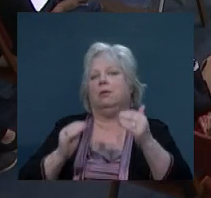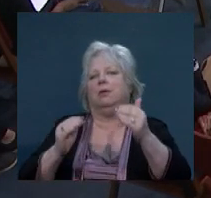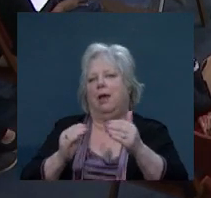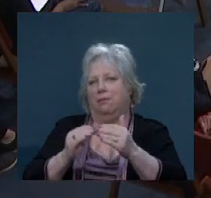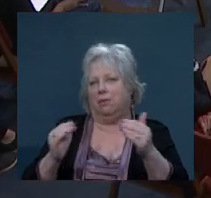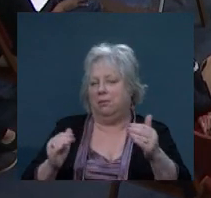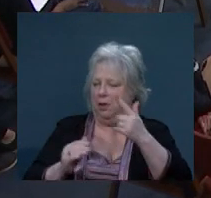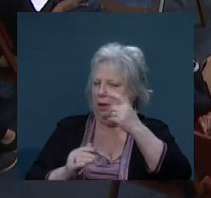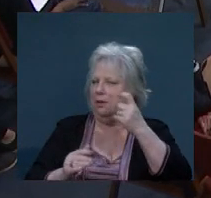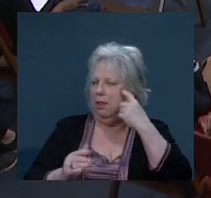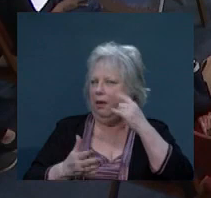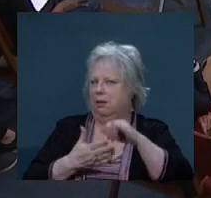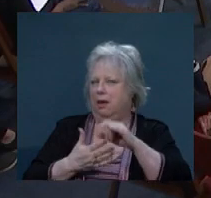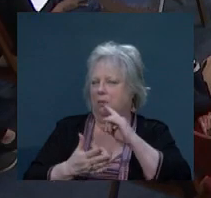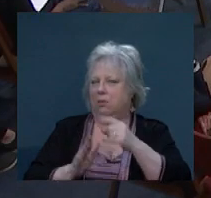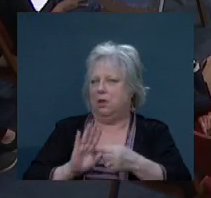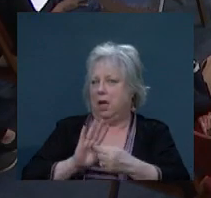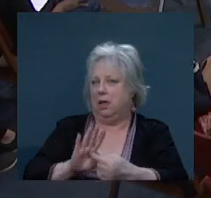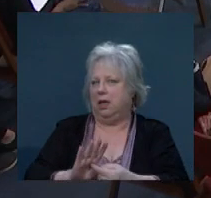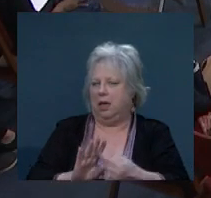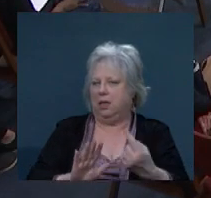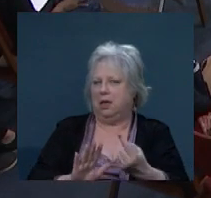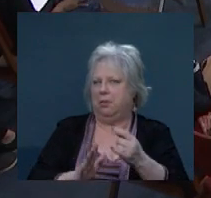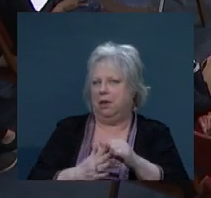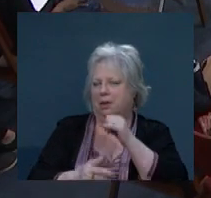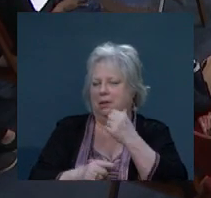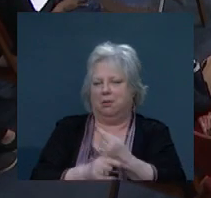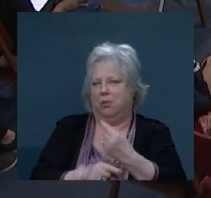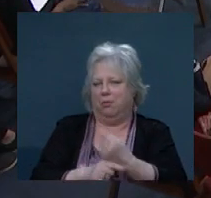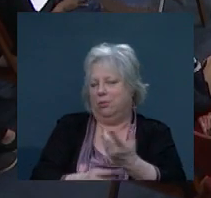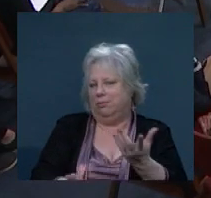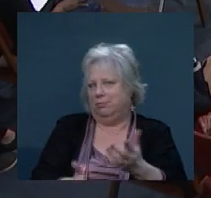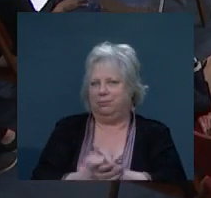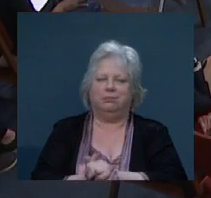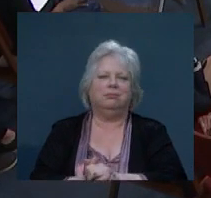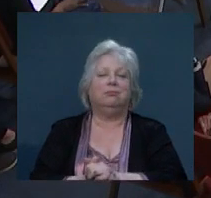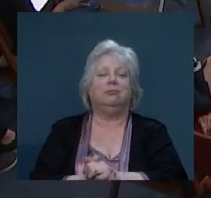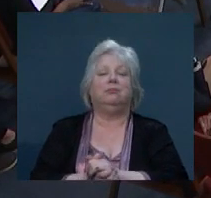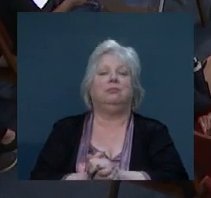would indicate something that's not proper.